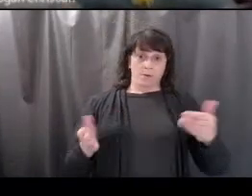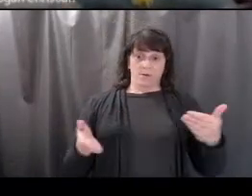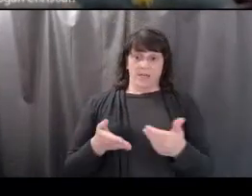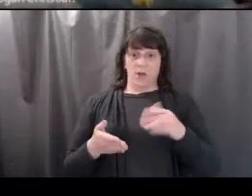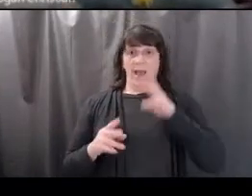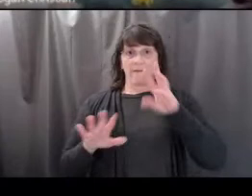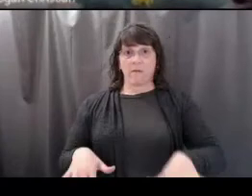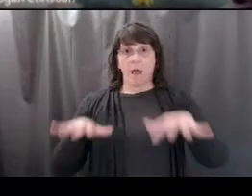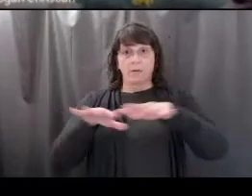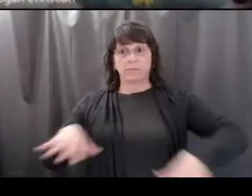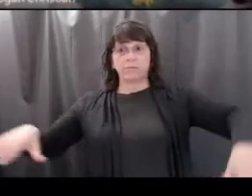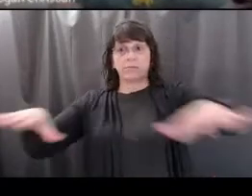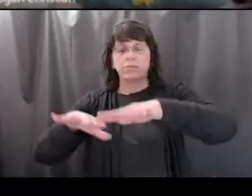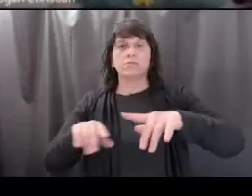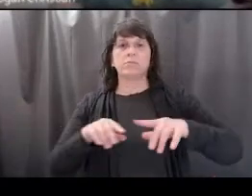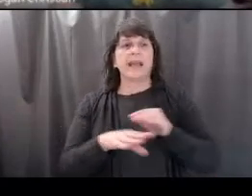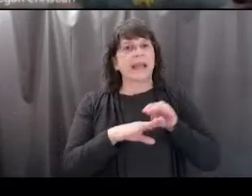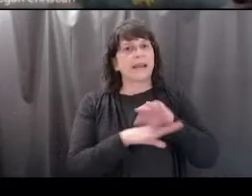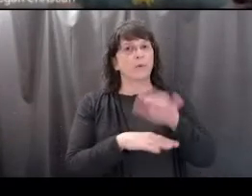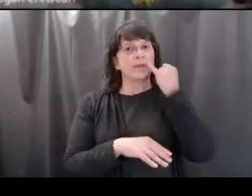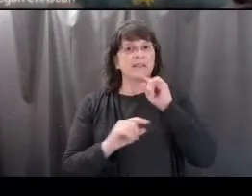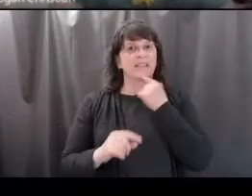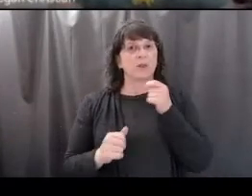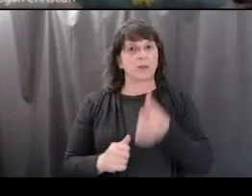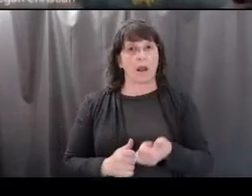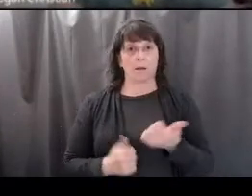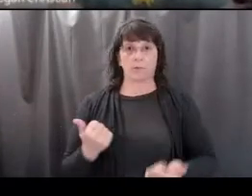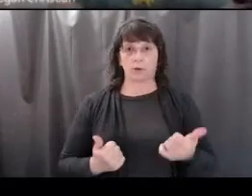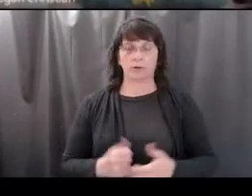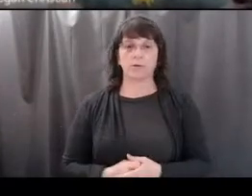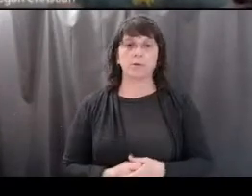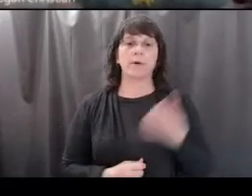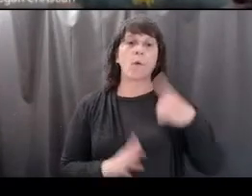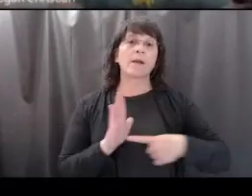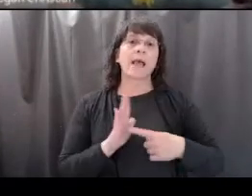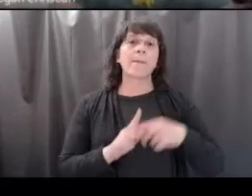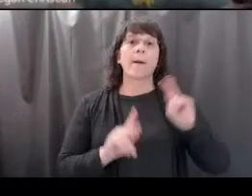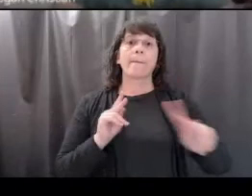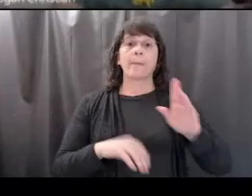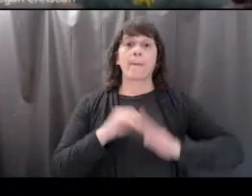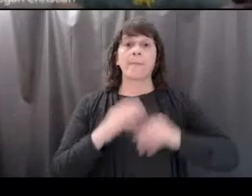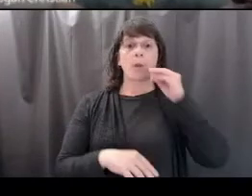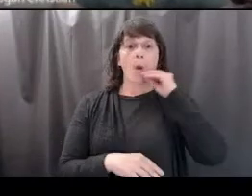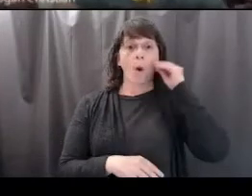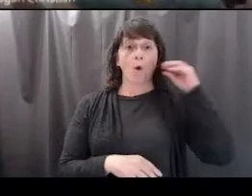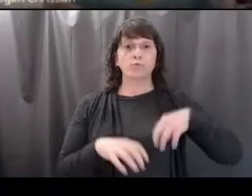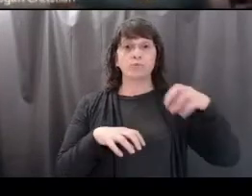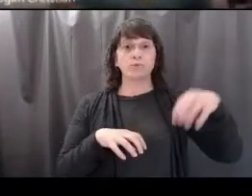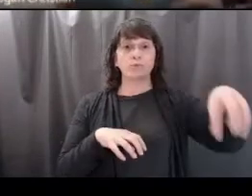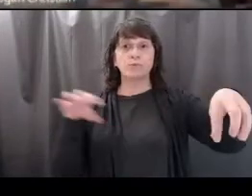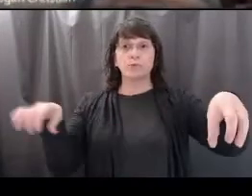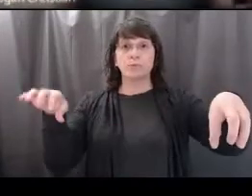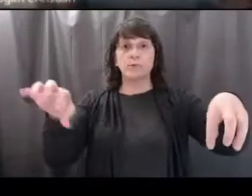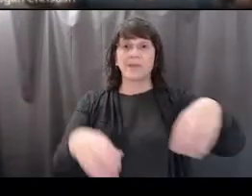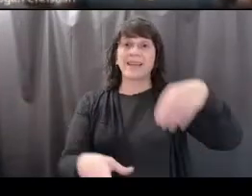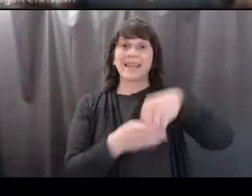floodplain definitely influences how severe a flood is. So for example, when people build their homes within a